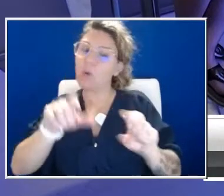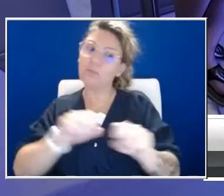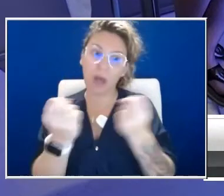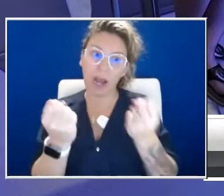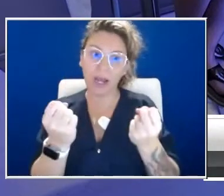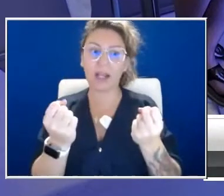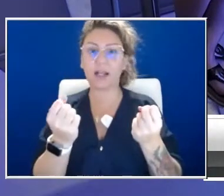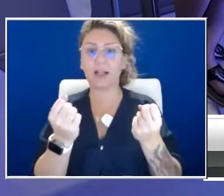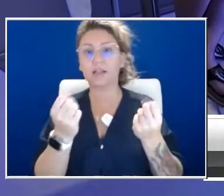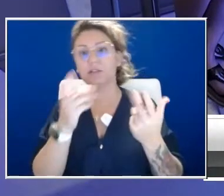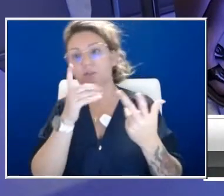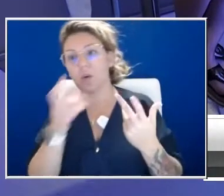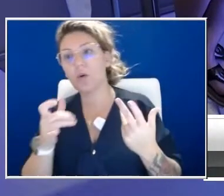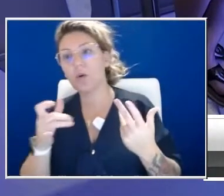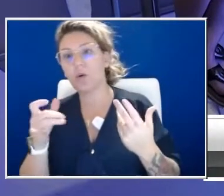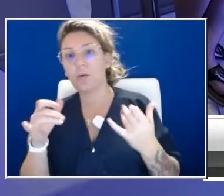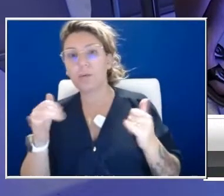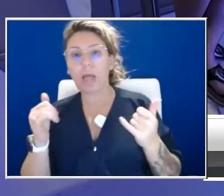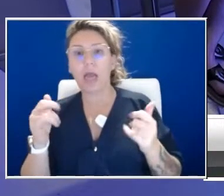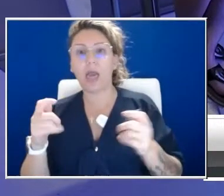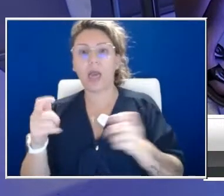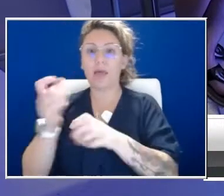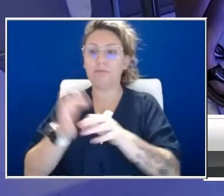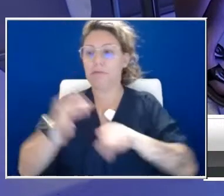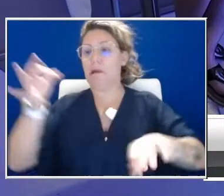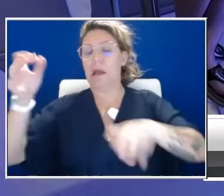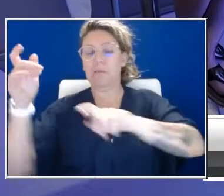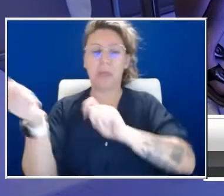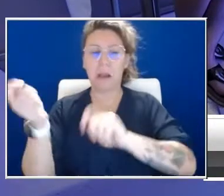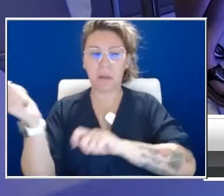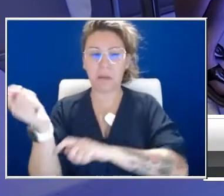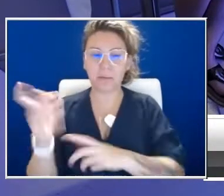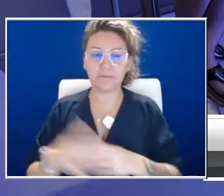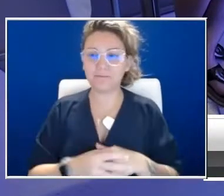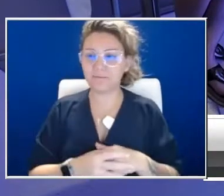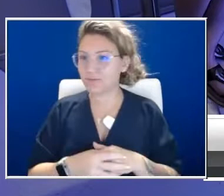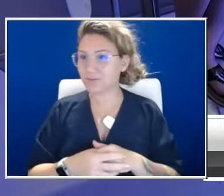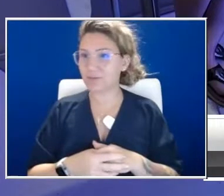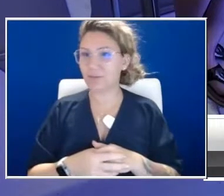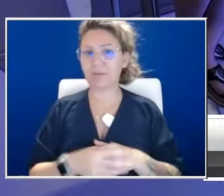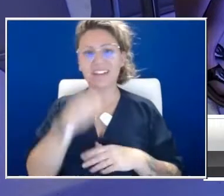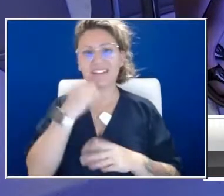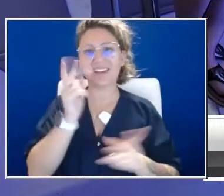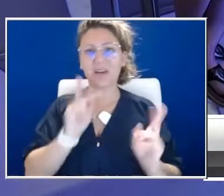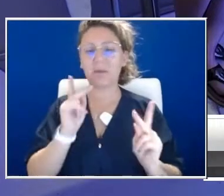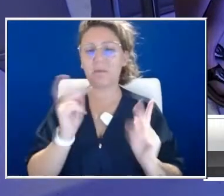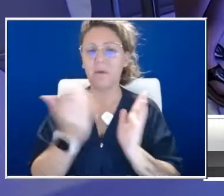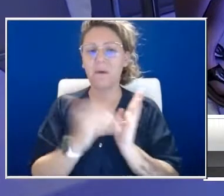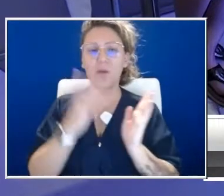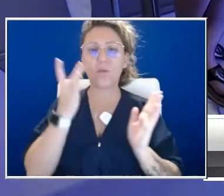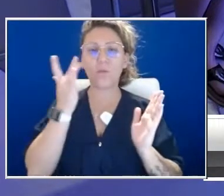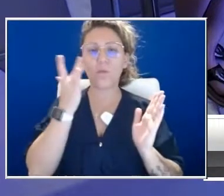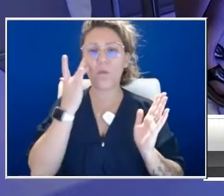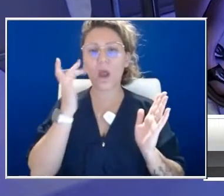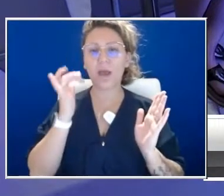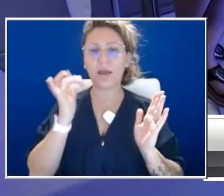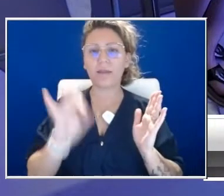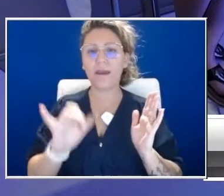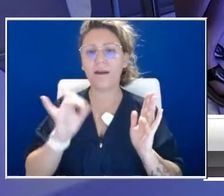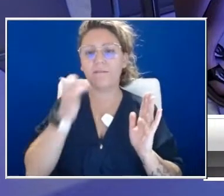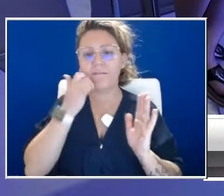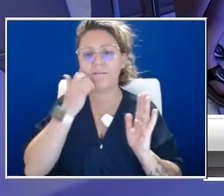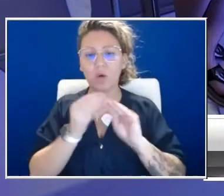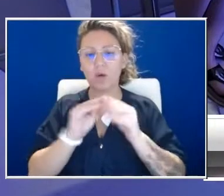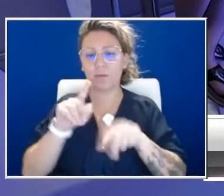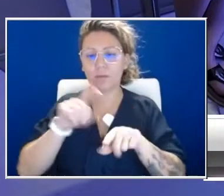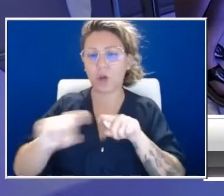play, lifesavers with them. But and tell people again why, when we have this number, you call the poison control. Are you there to help